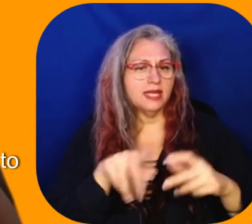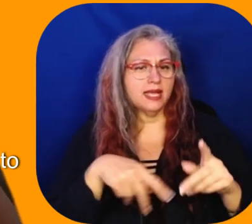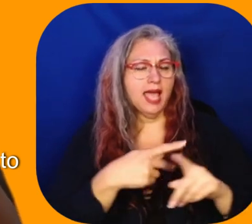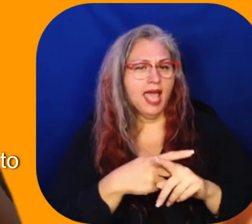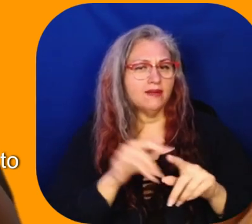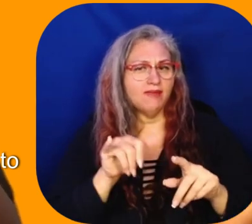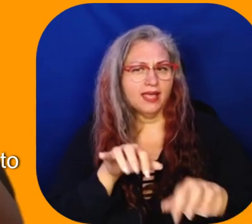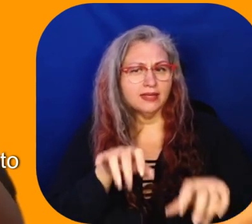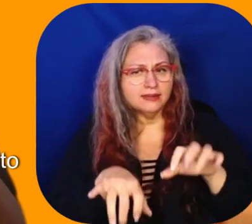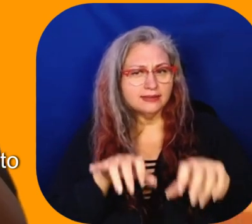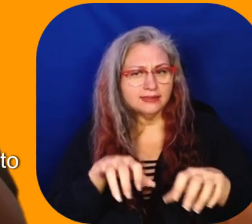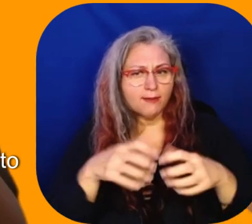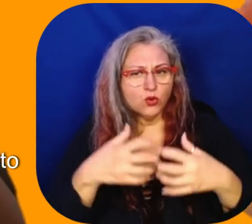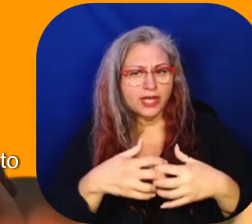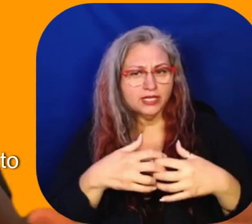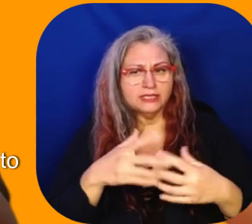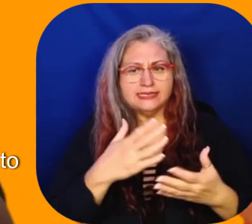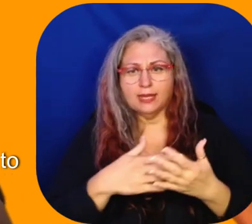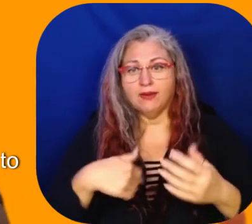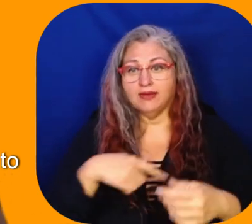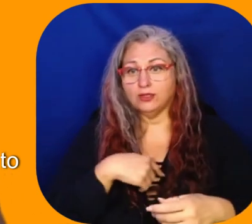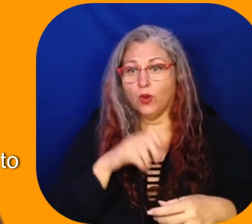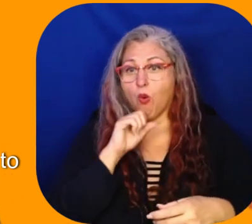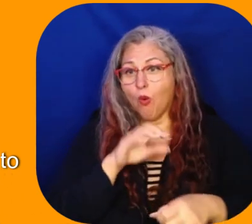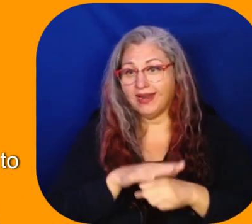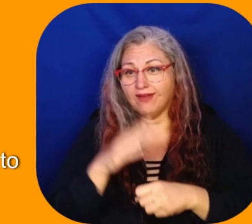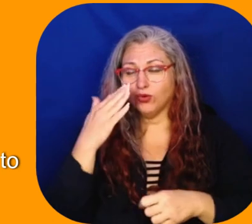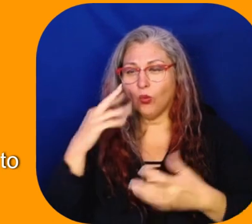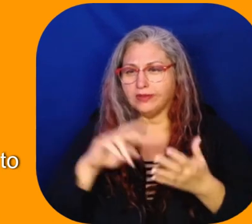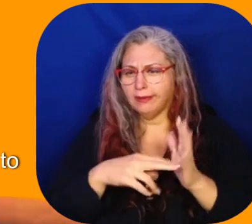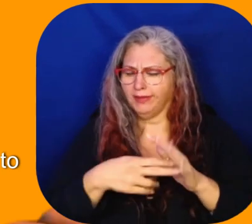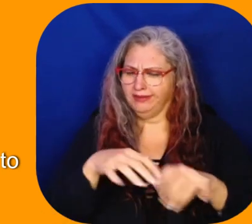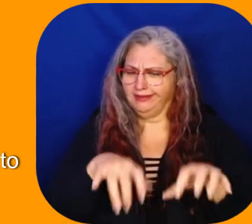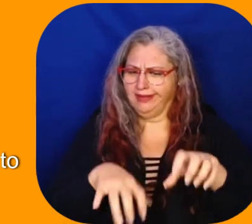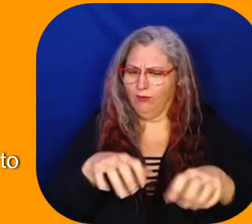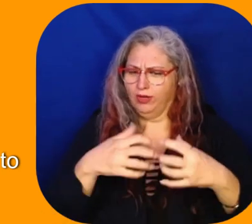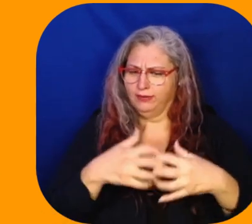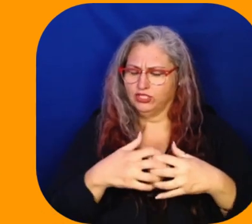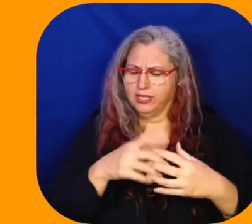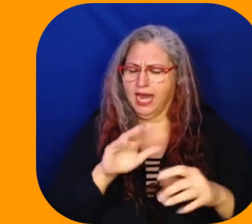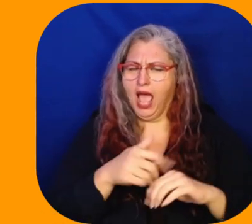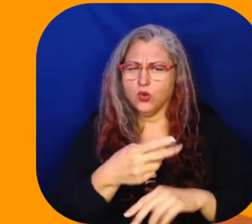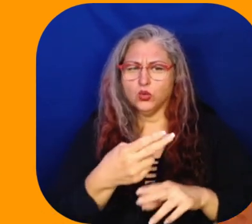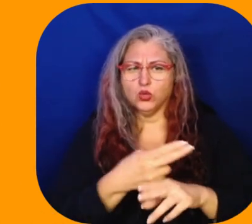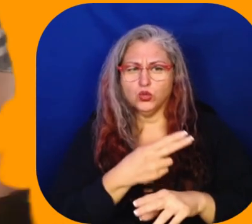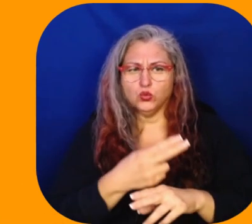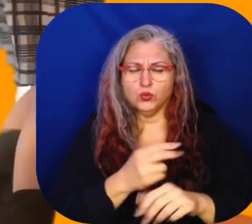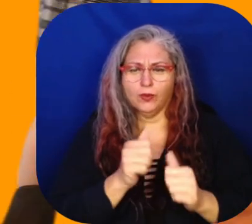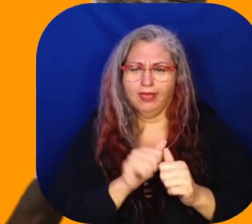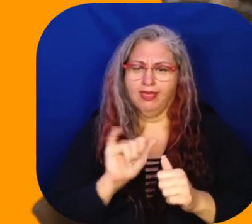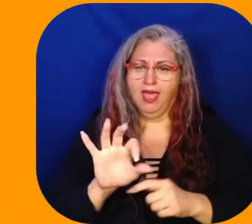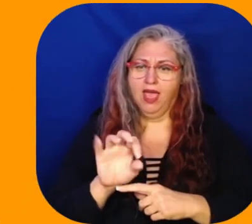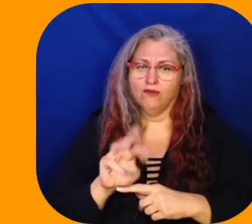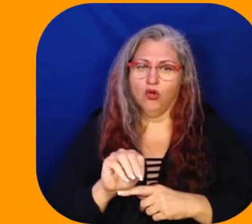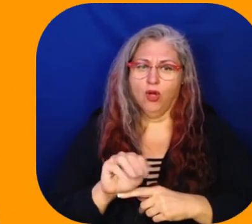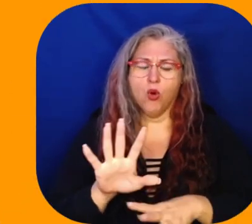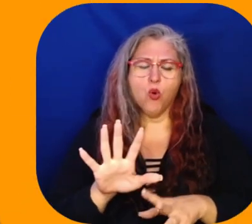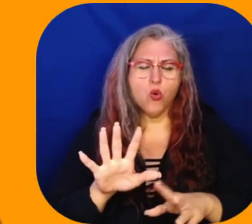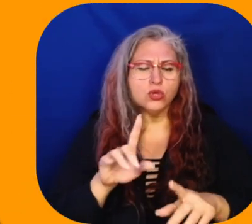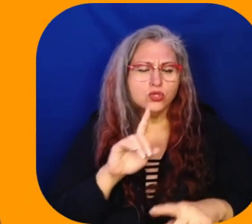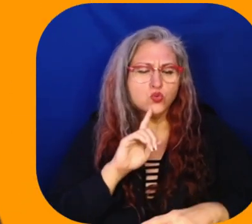and some of us are old enough to know what a typewriter is. And the way you use it in that poem is really